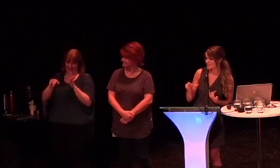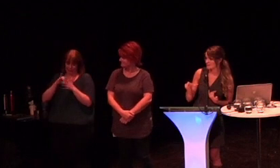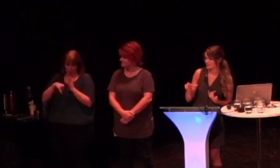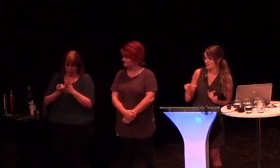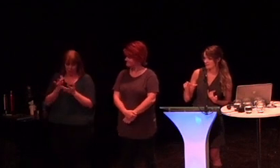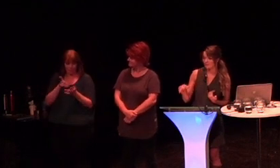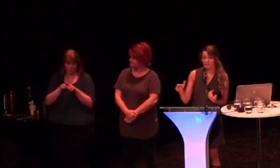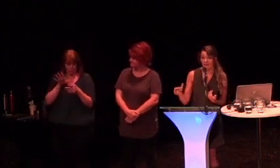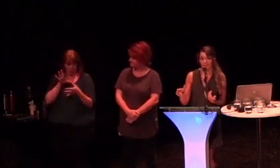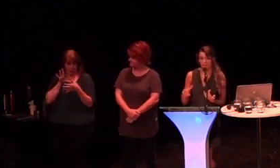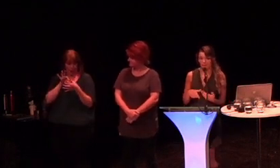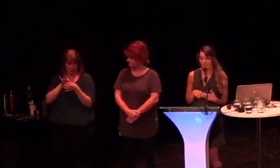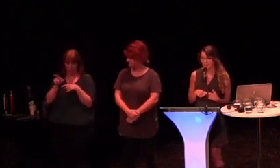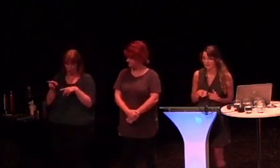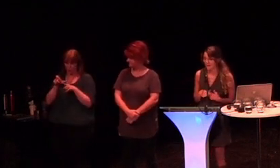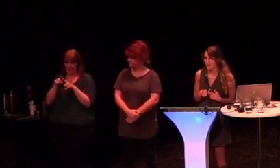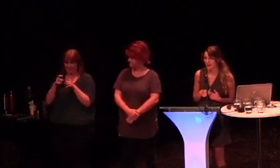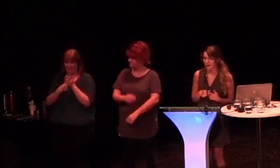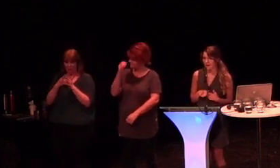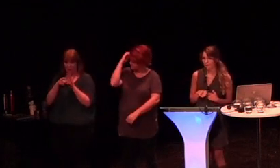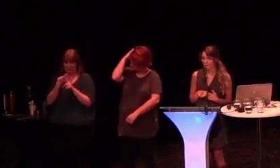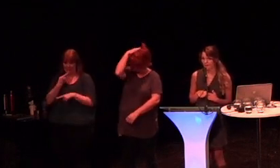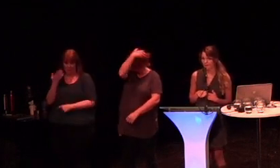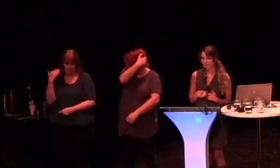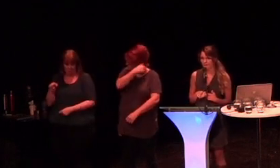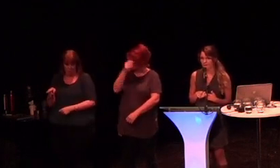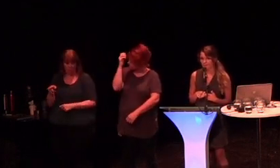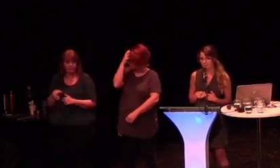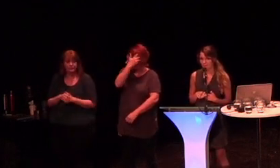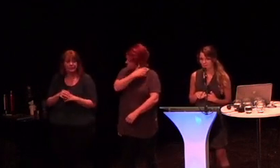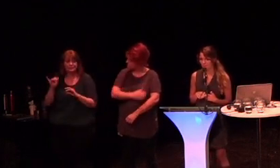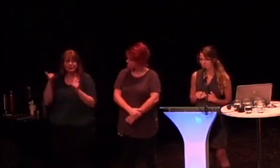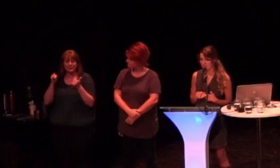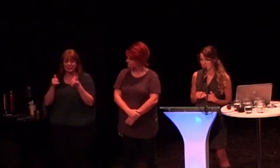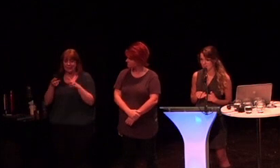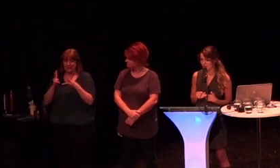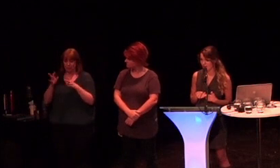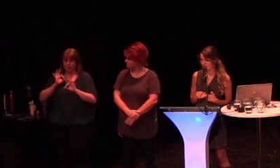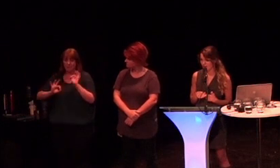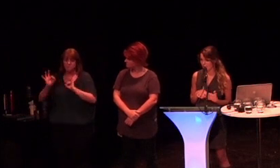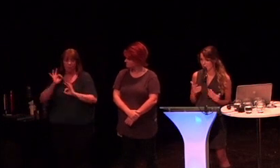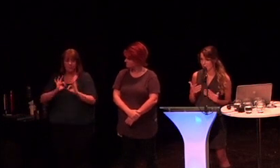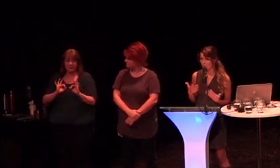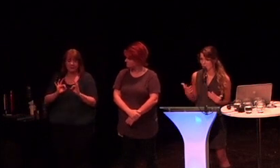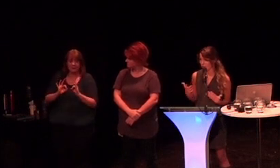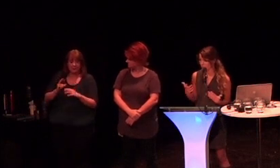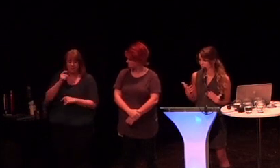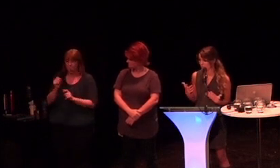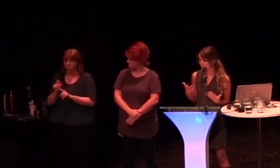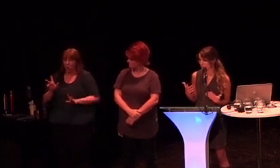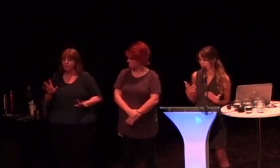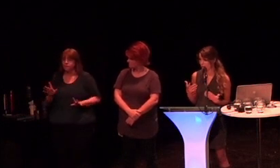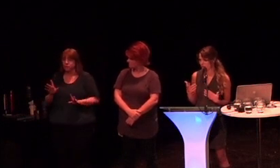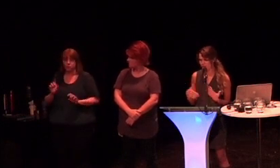also links into Derek's point earlier, was sometimes interpreted performances are used as a